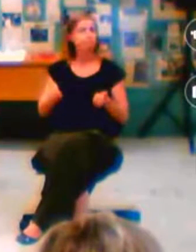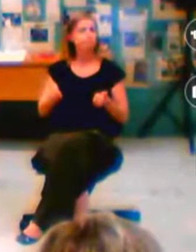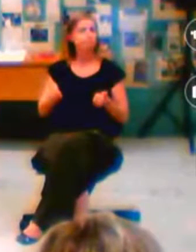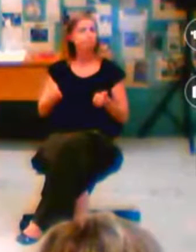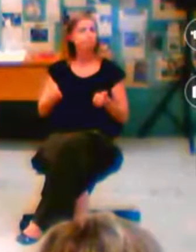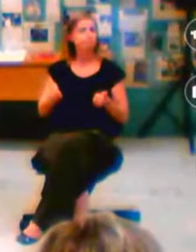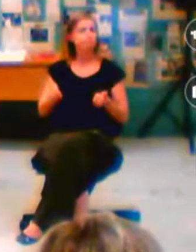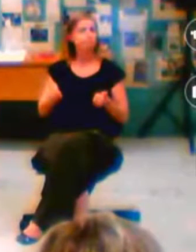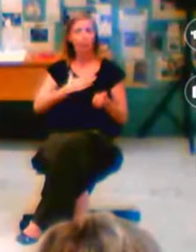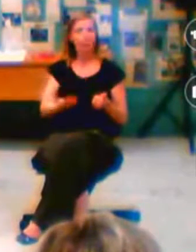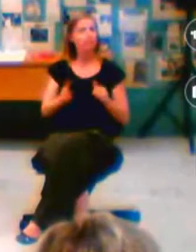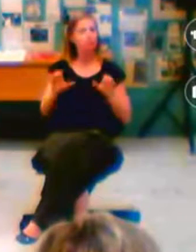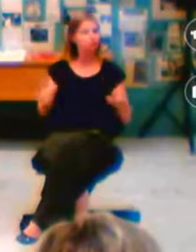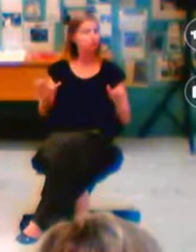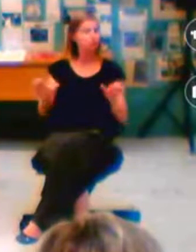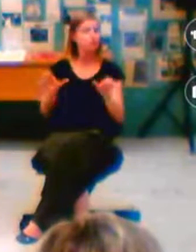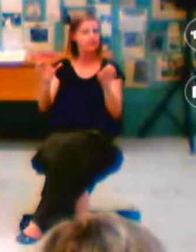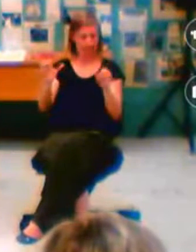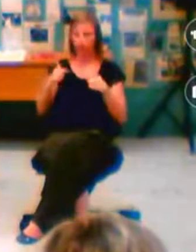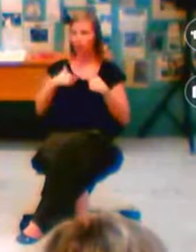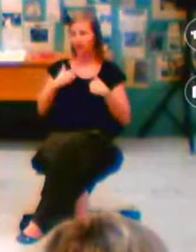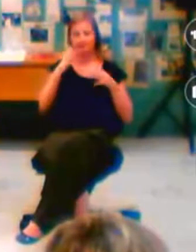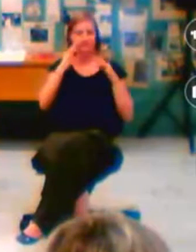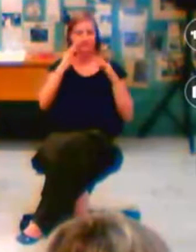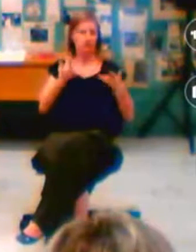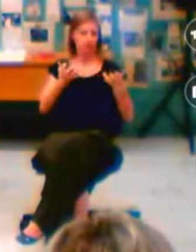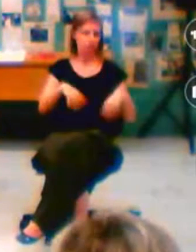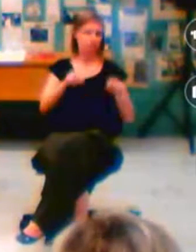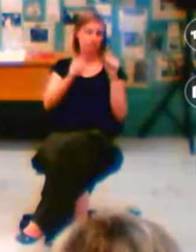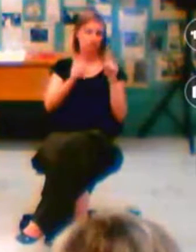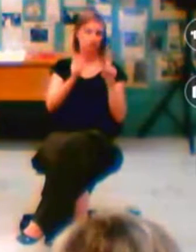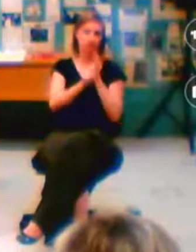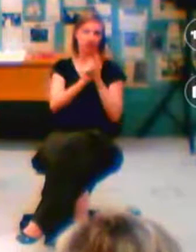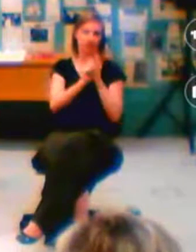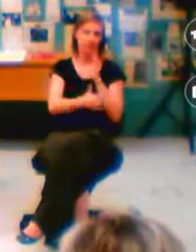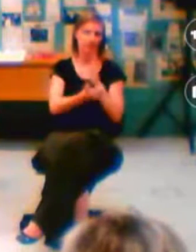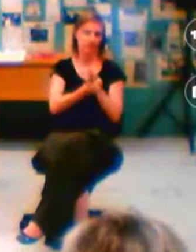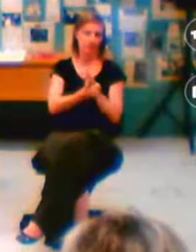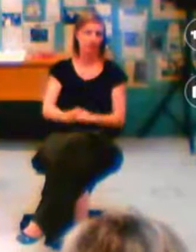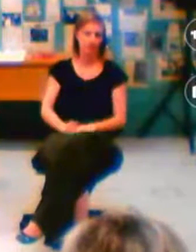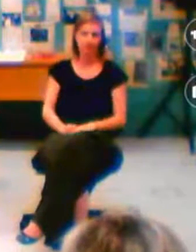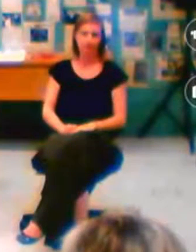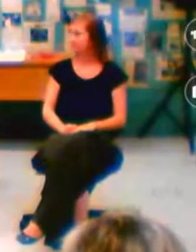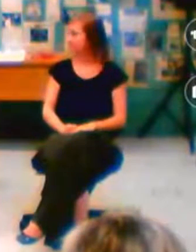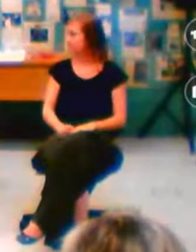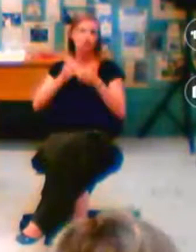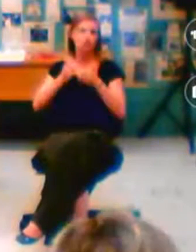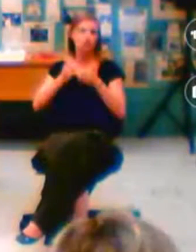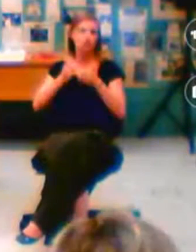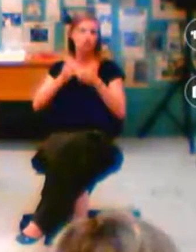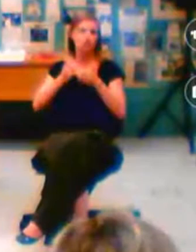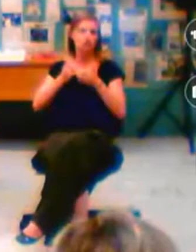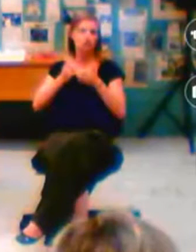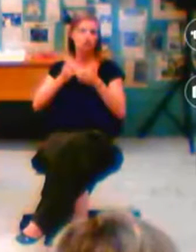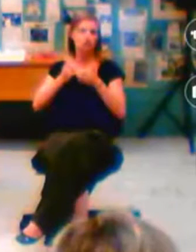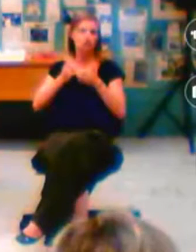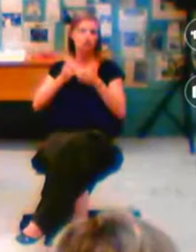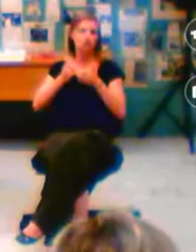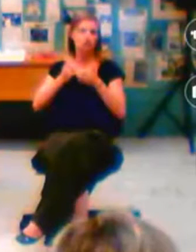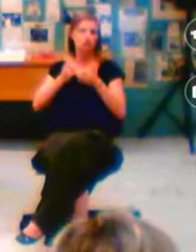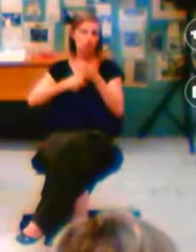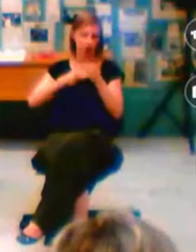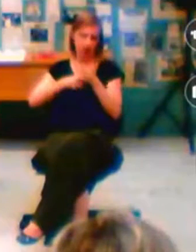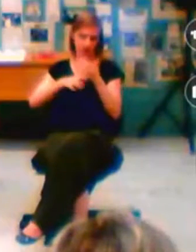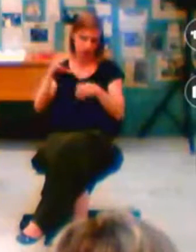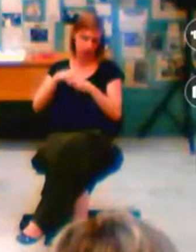that experience that I'm sitting here in front of you today, because it made me so angry to know that we could do this, but nobody